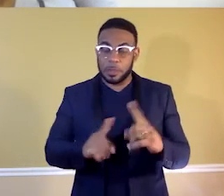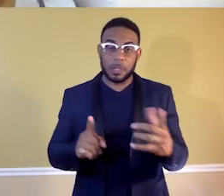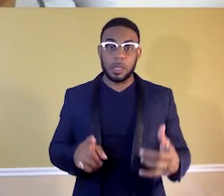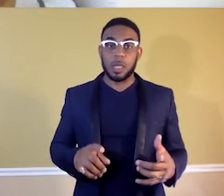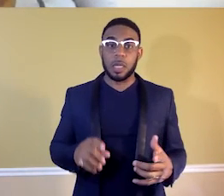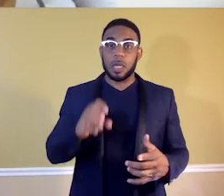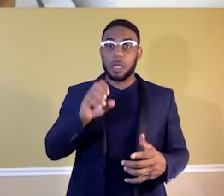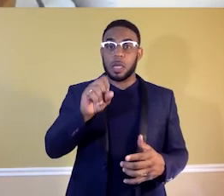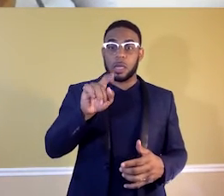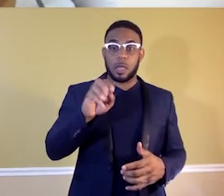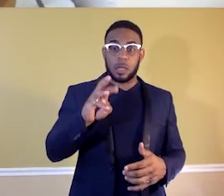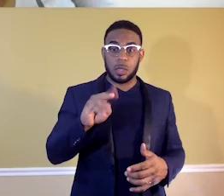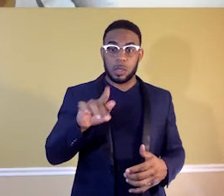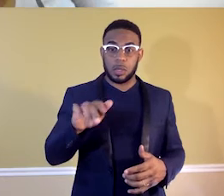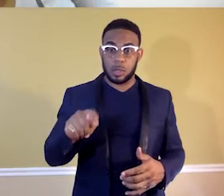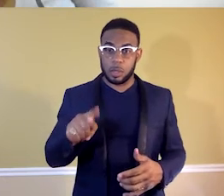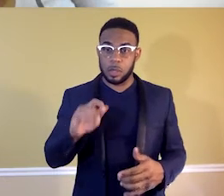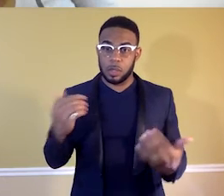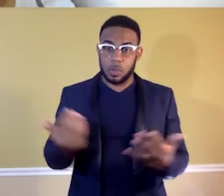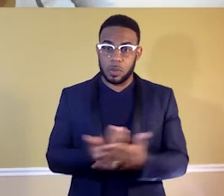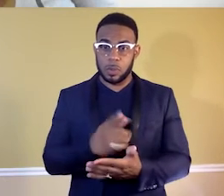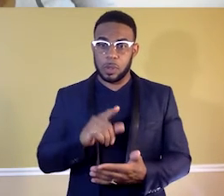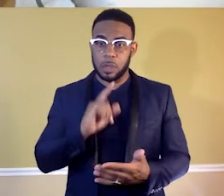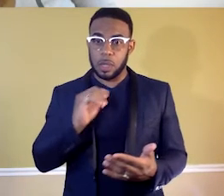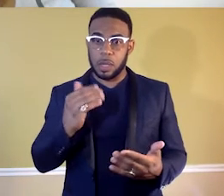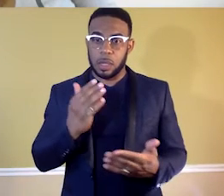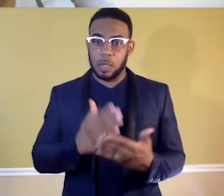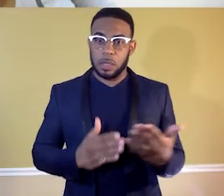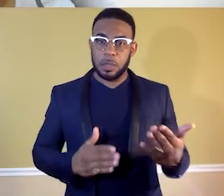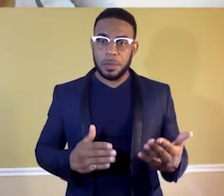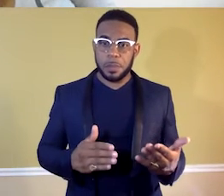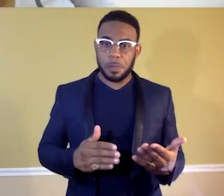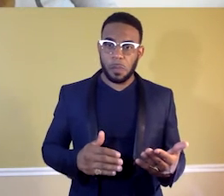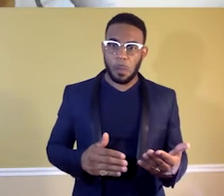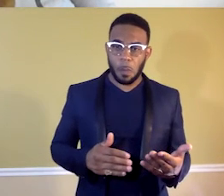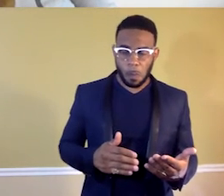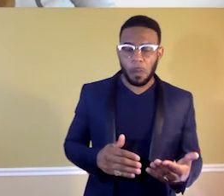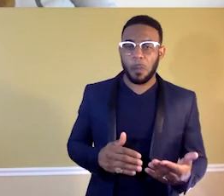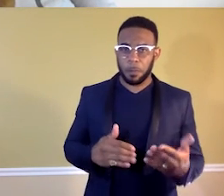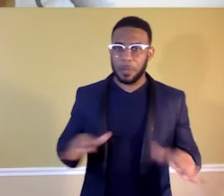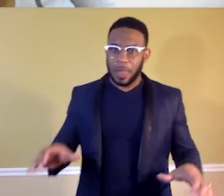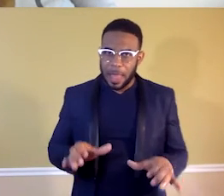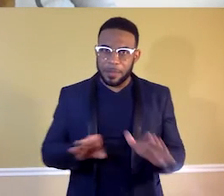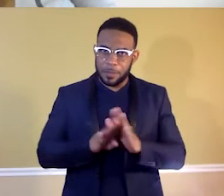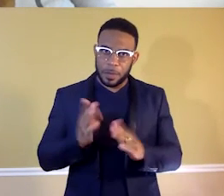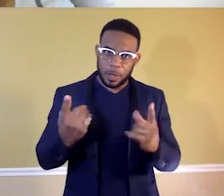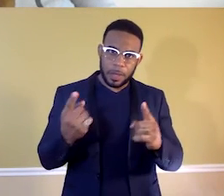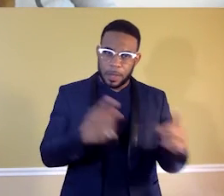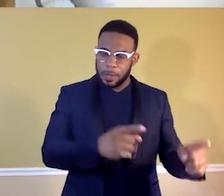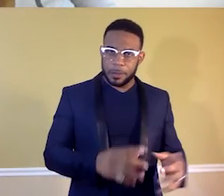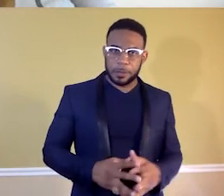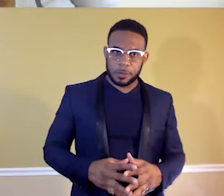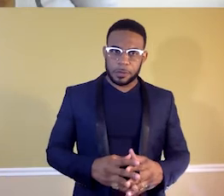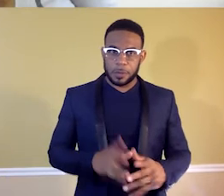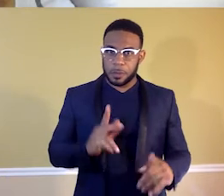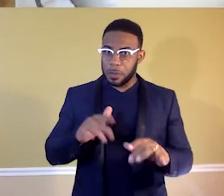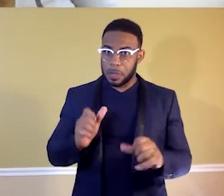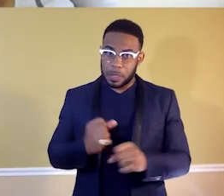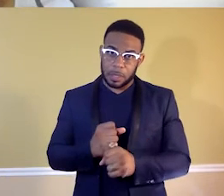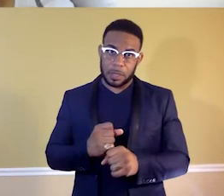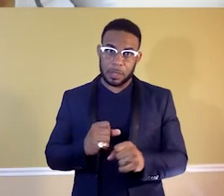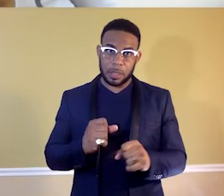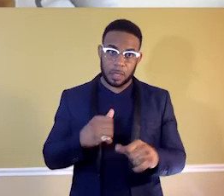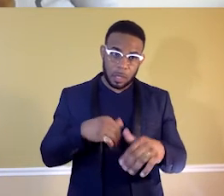so Streamlit is still kind of new, so there are some active development going on. If you go to a GitHub repo, and people can kind